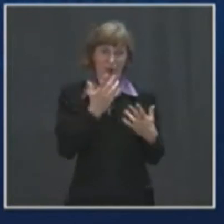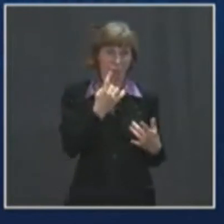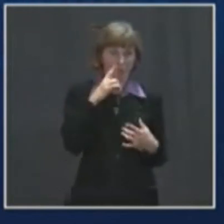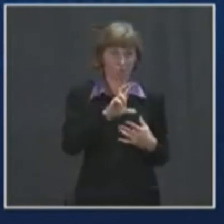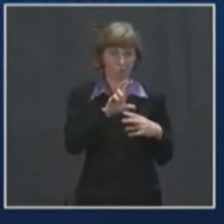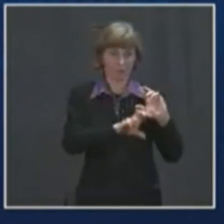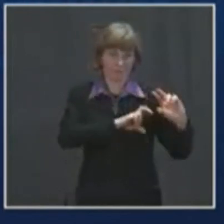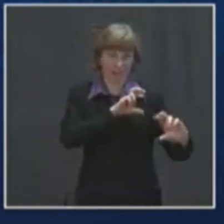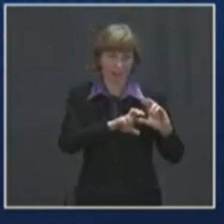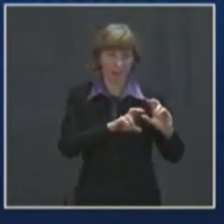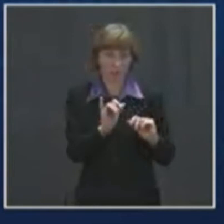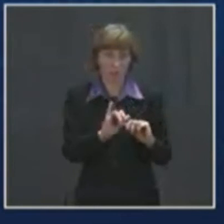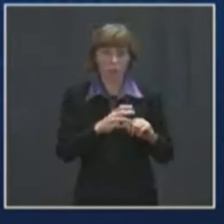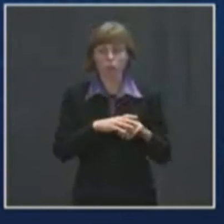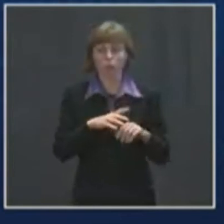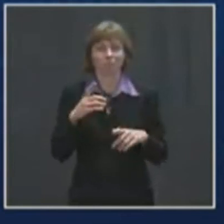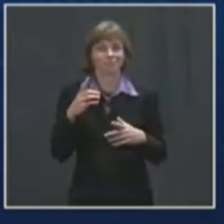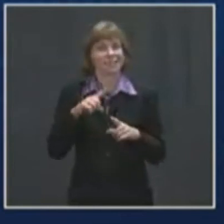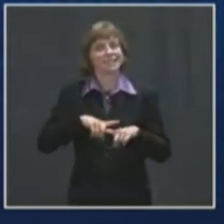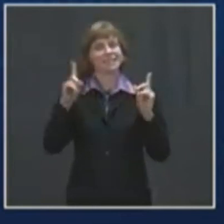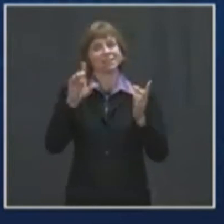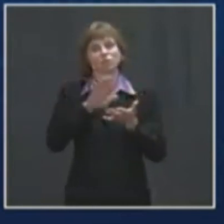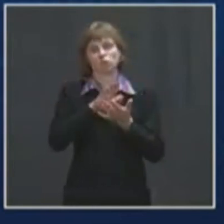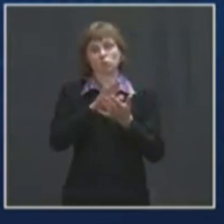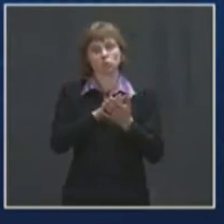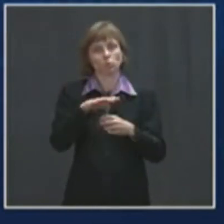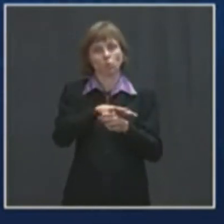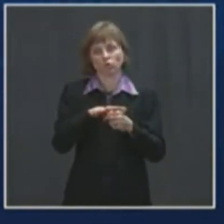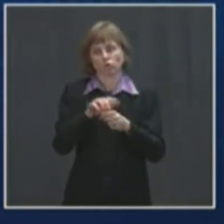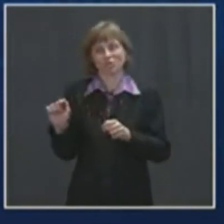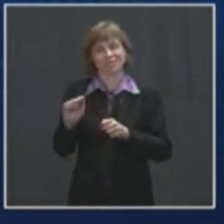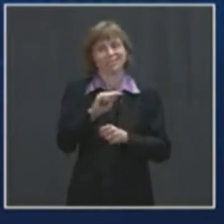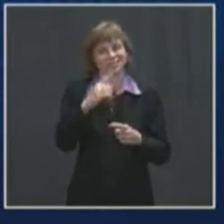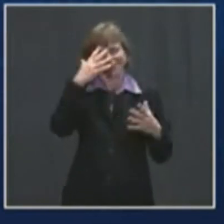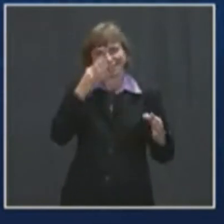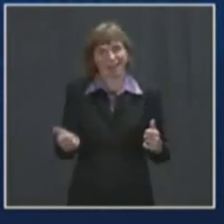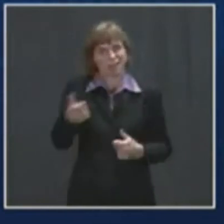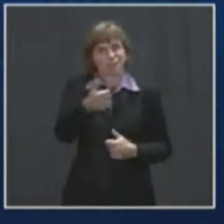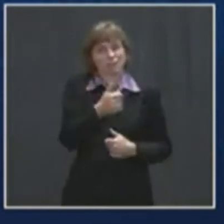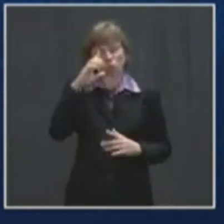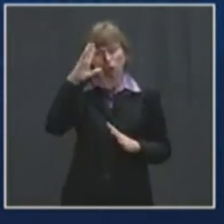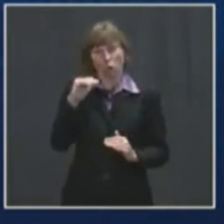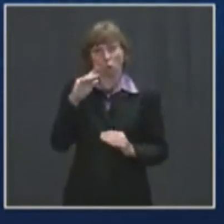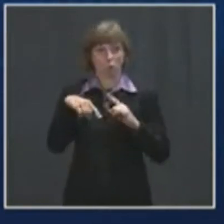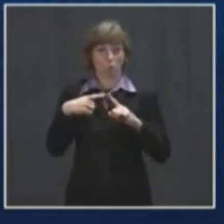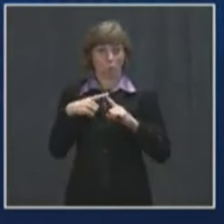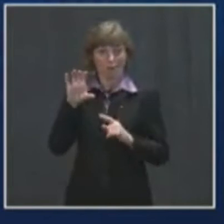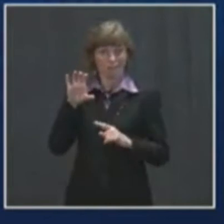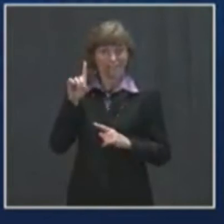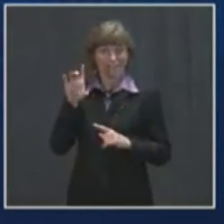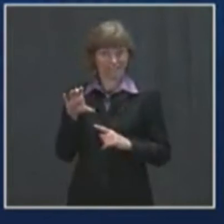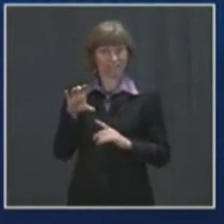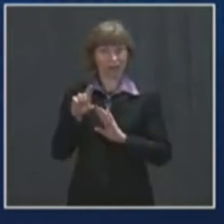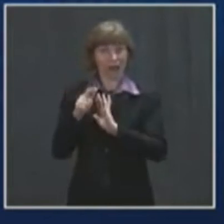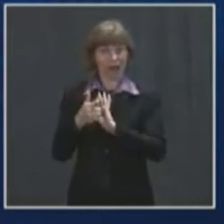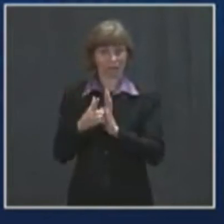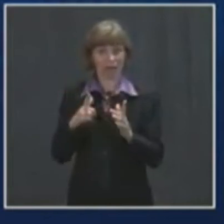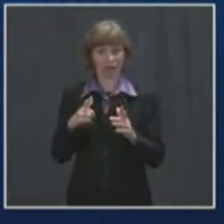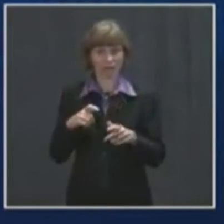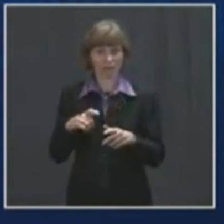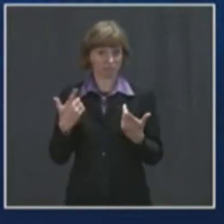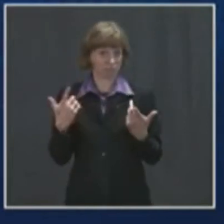but we are hopeful that when the CDC guidelines are out, that will provide some advice, or from a medical, more